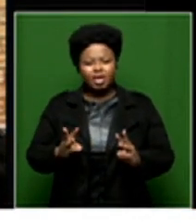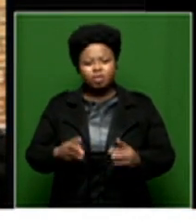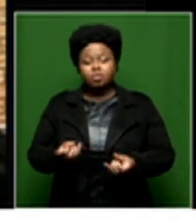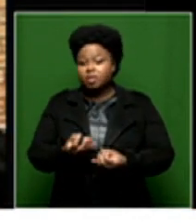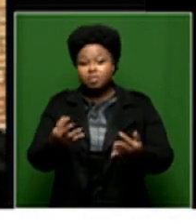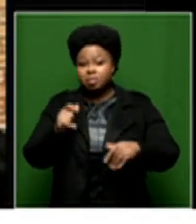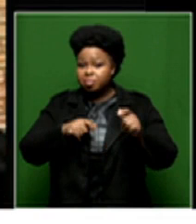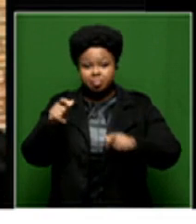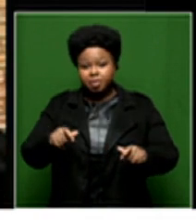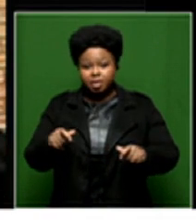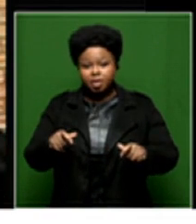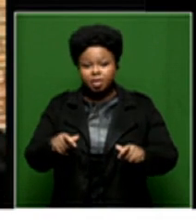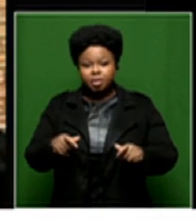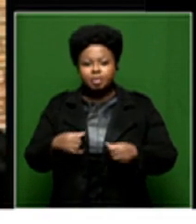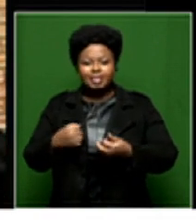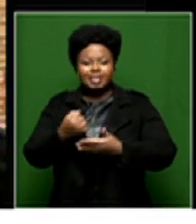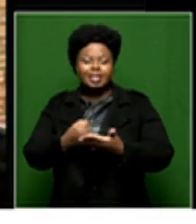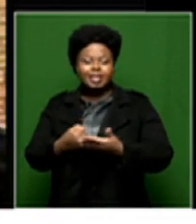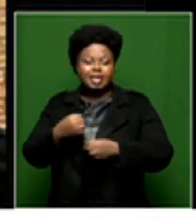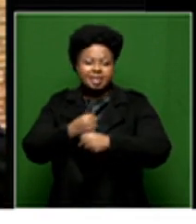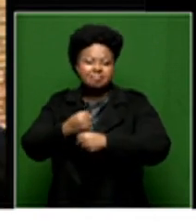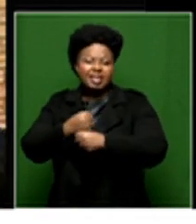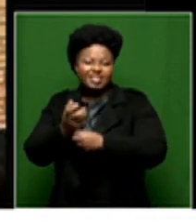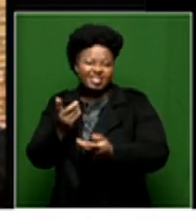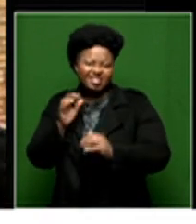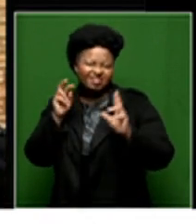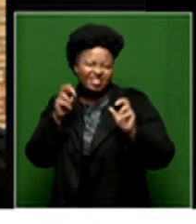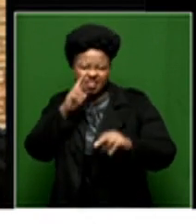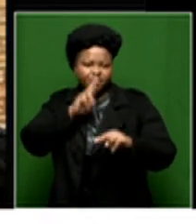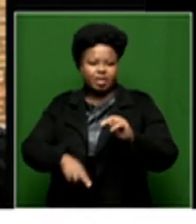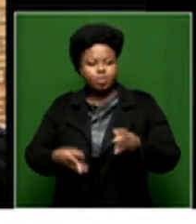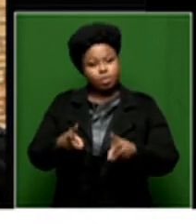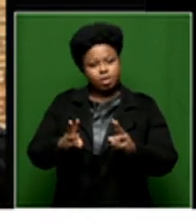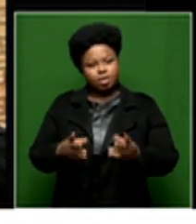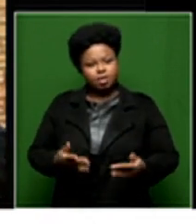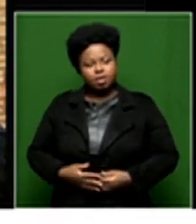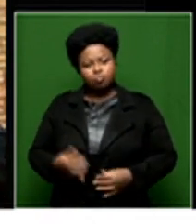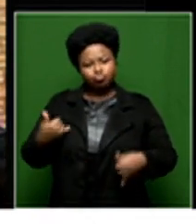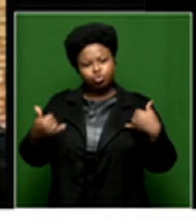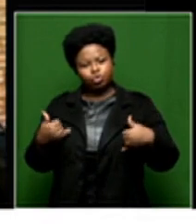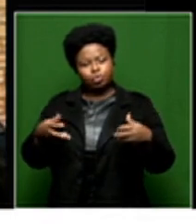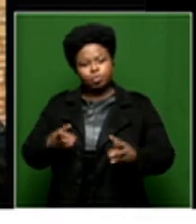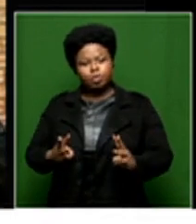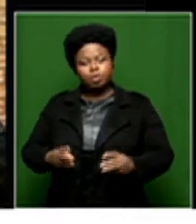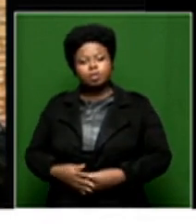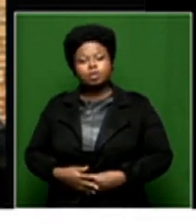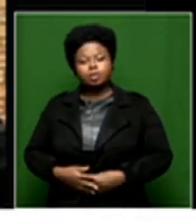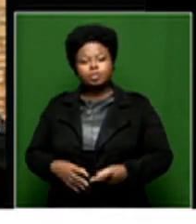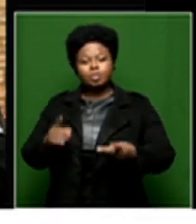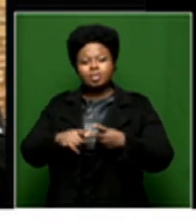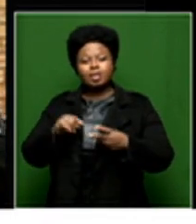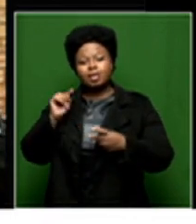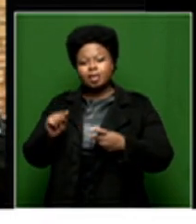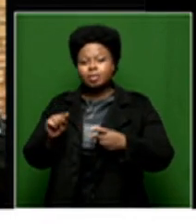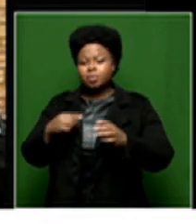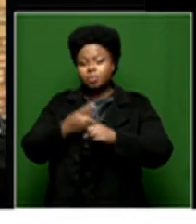giving people their medicine, if you can call it that, but in a fun and enjoyable way. The chef